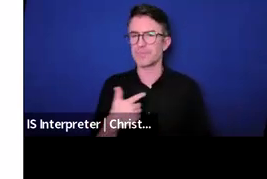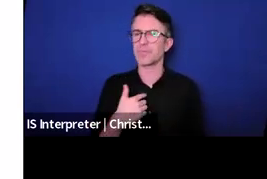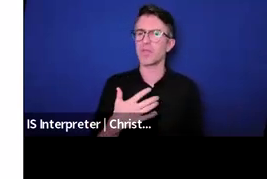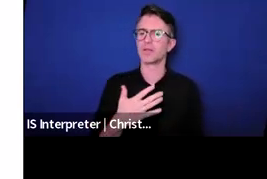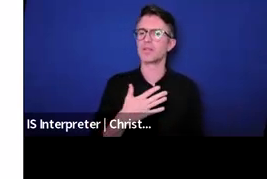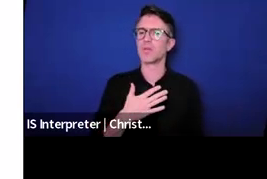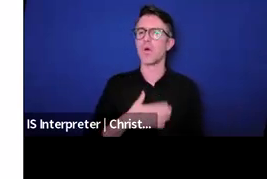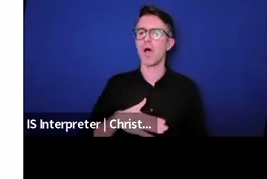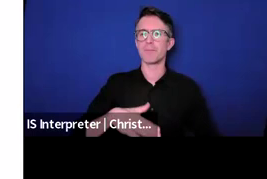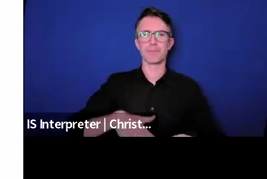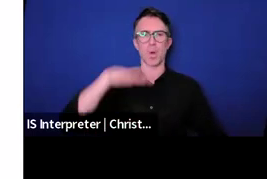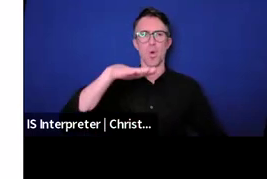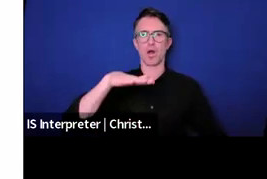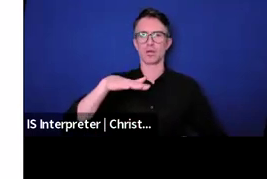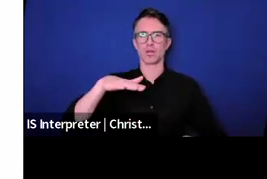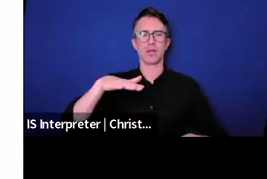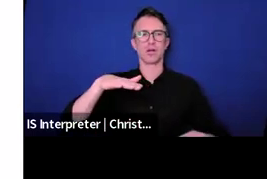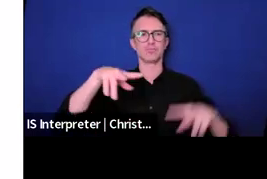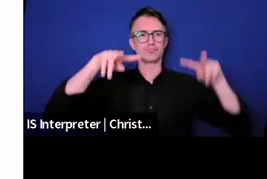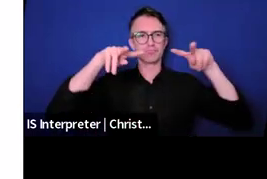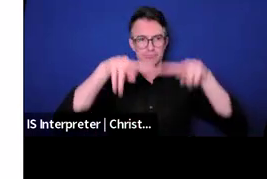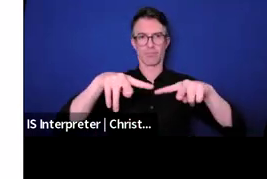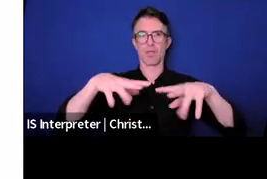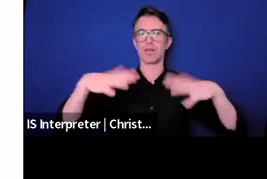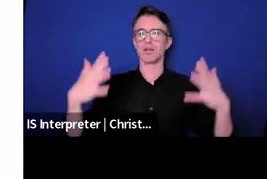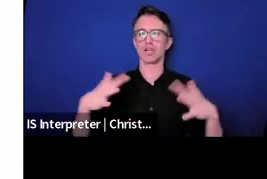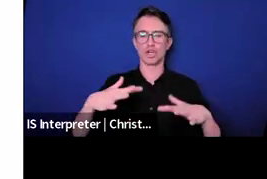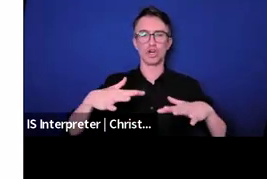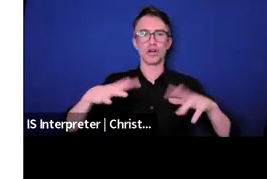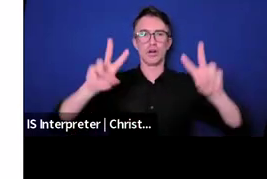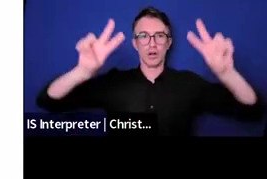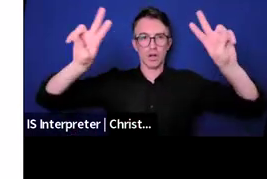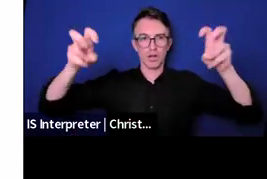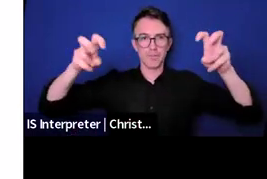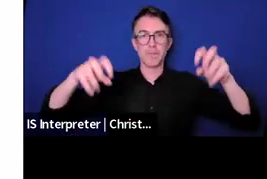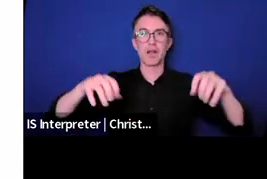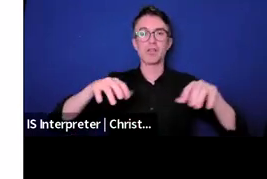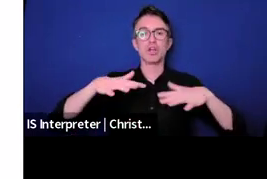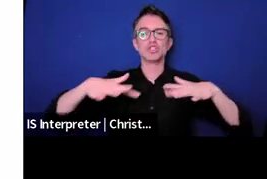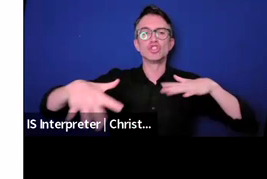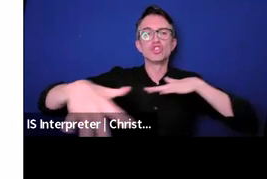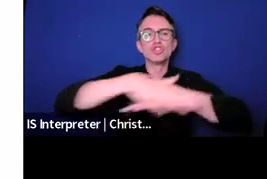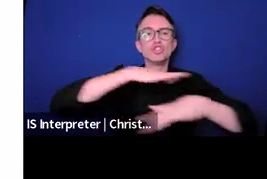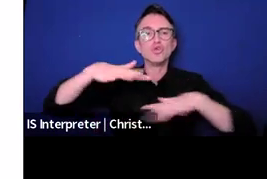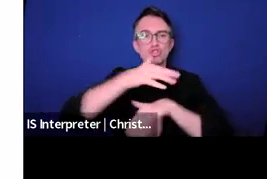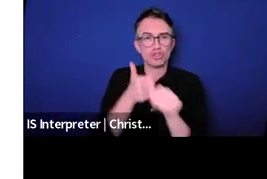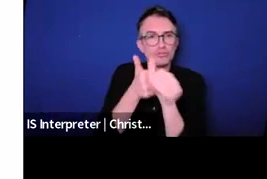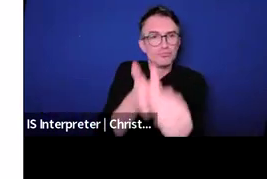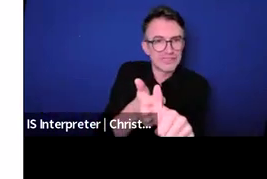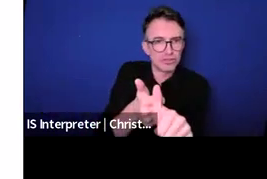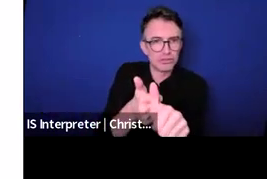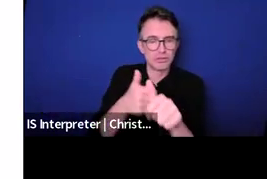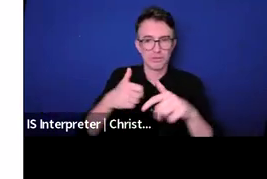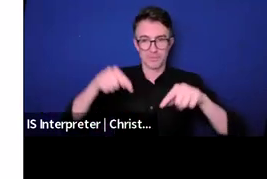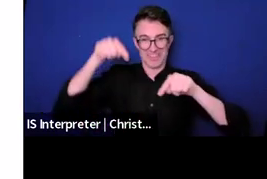and support system articulate each other, and what are some of the type of examples that we've